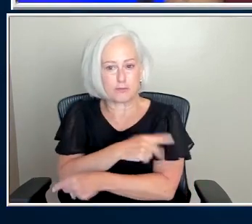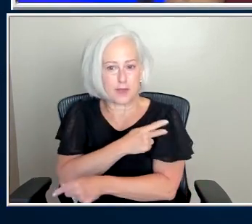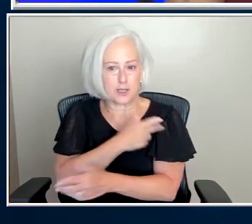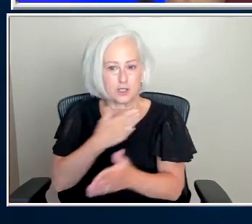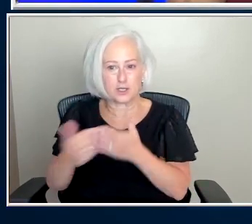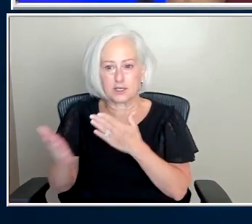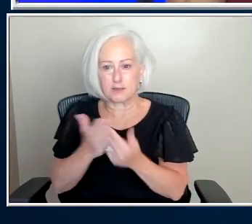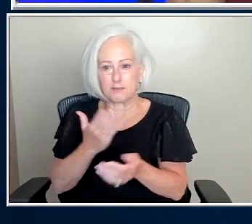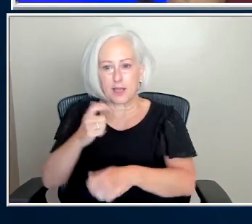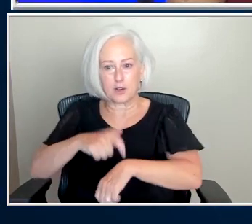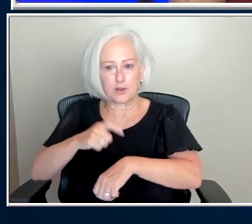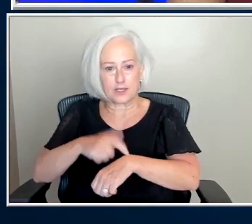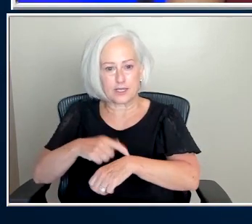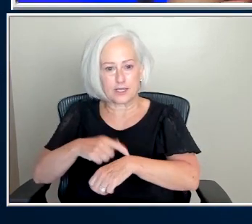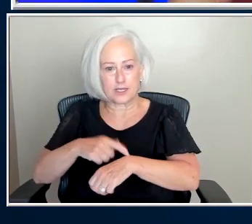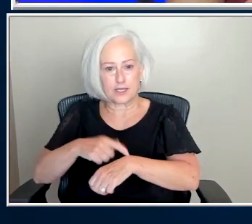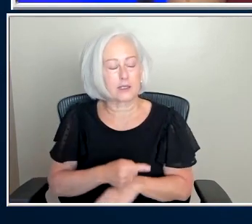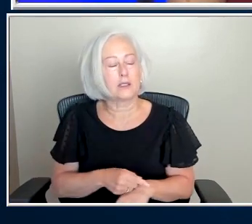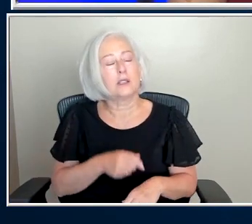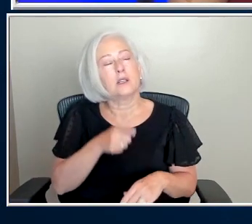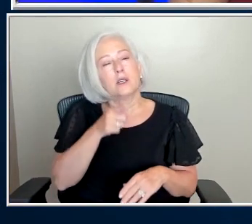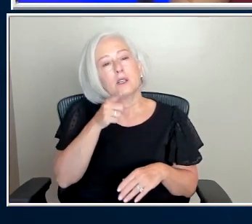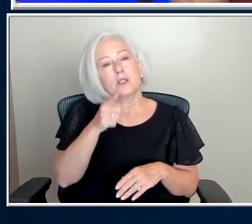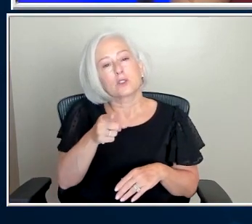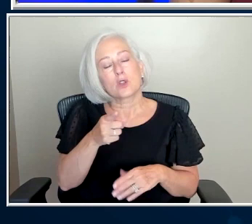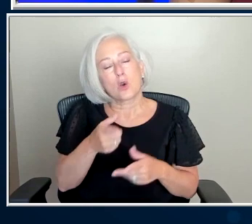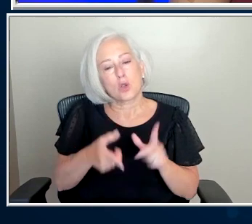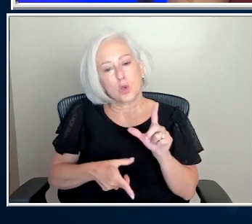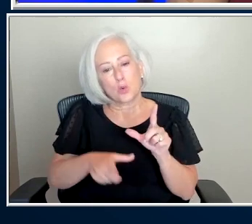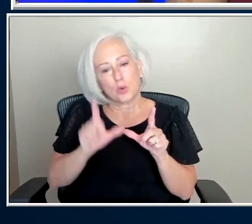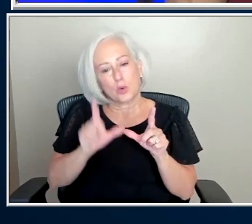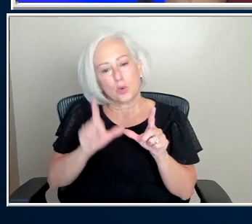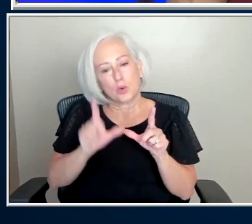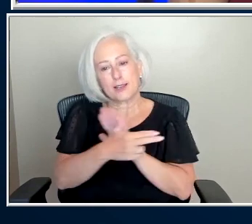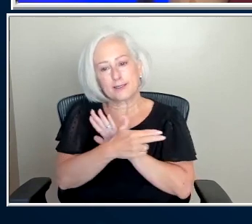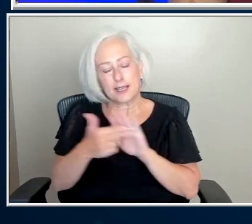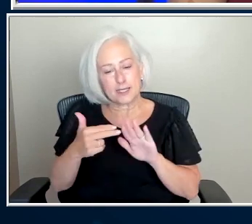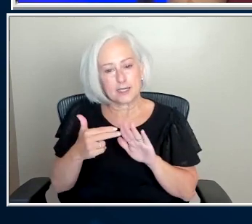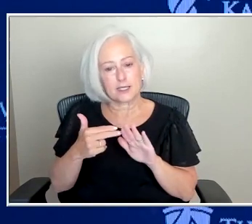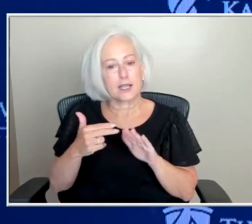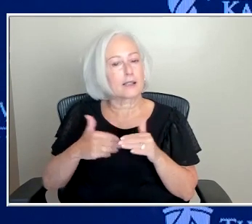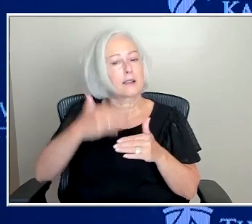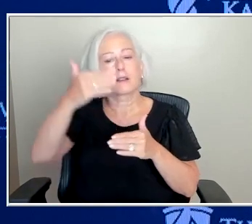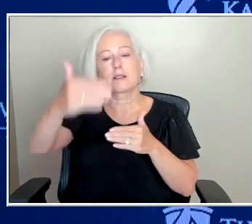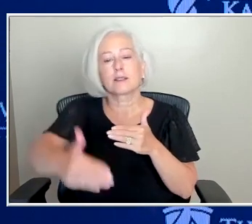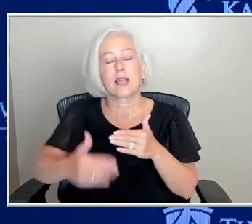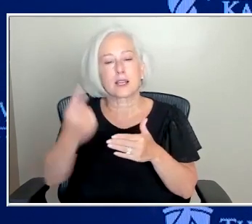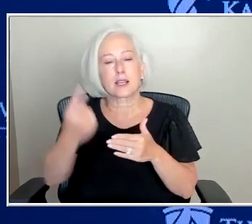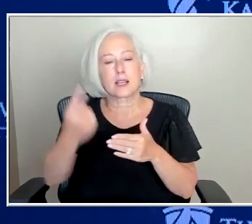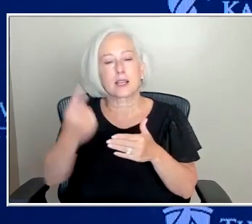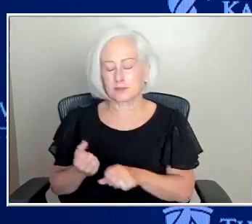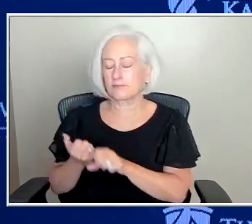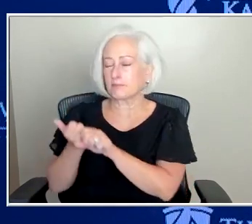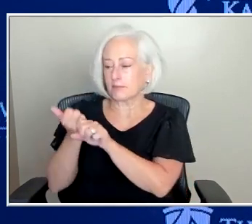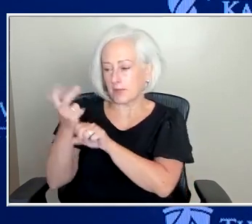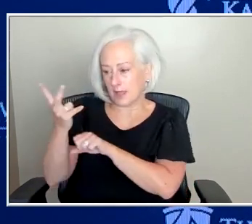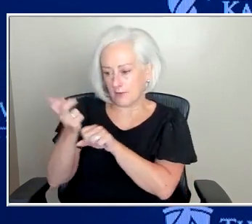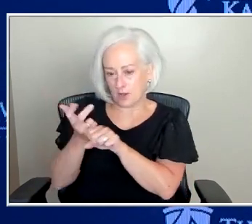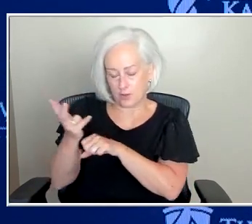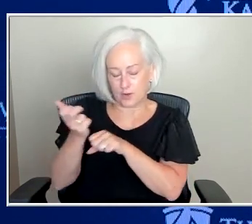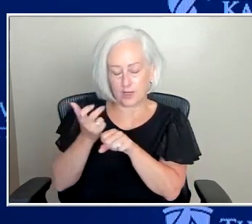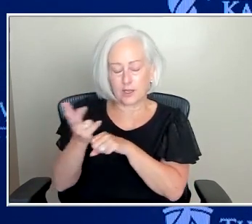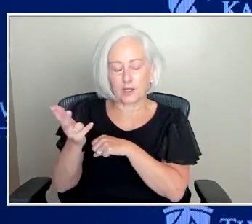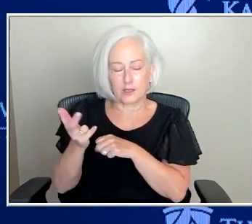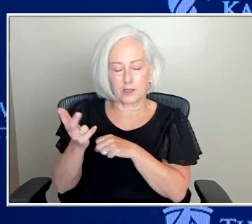about maintaining that redesignation. When will the next one happen? So it becomes on a 3-year cycle, and the college comes